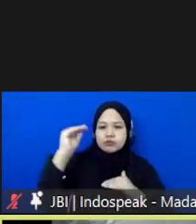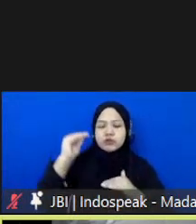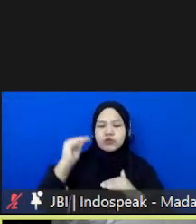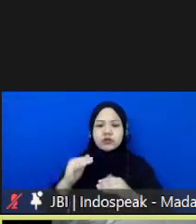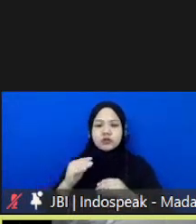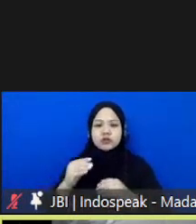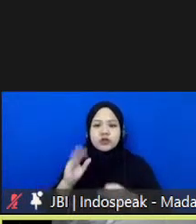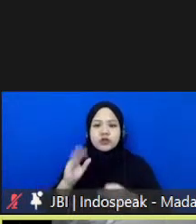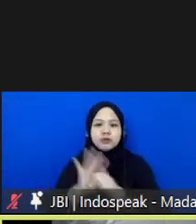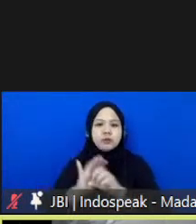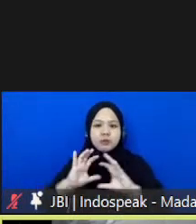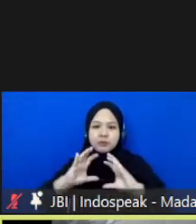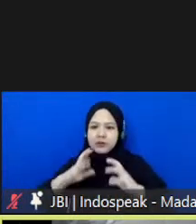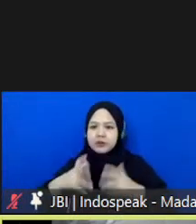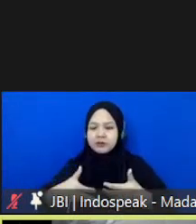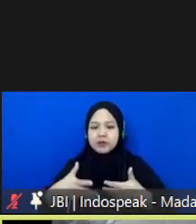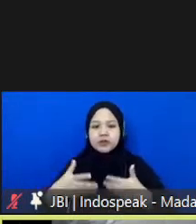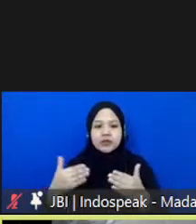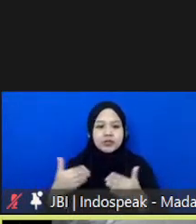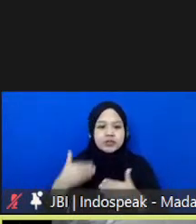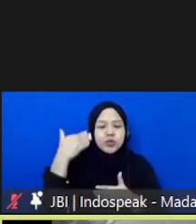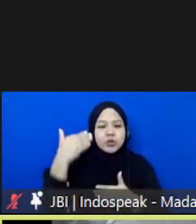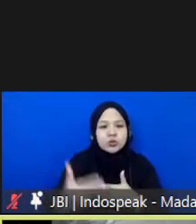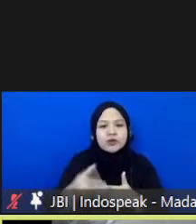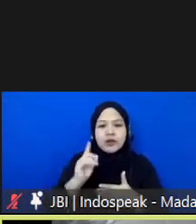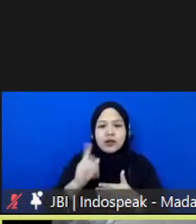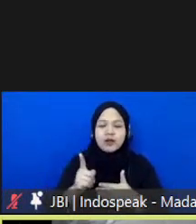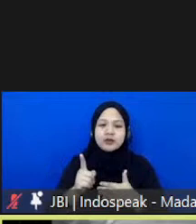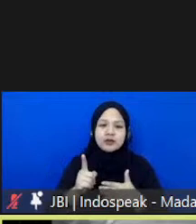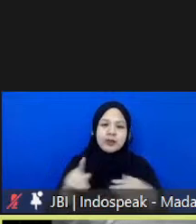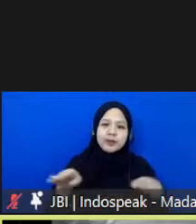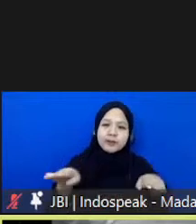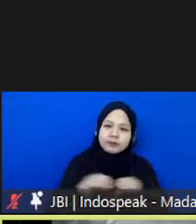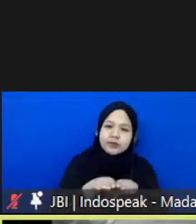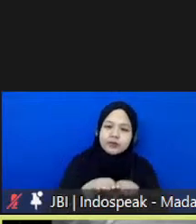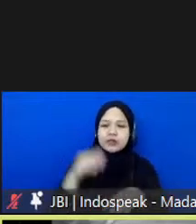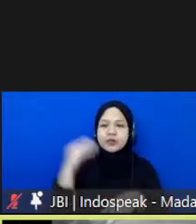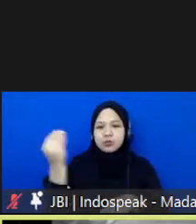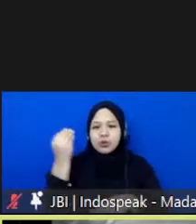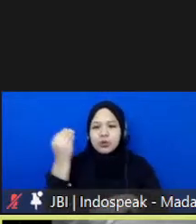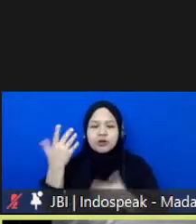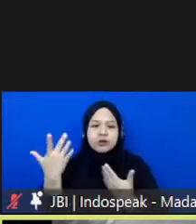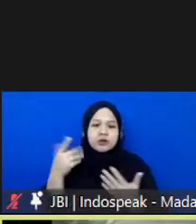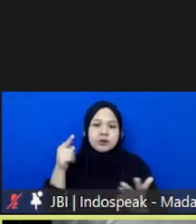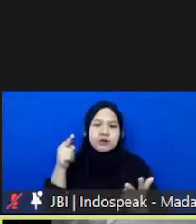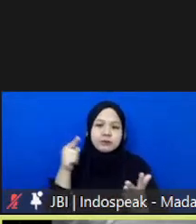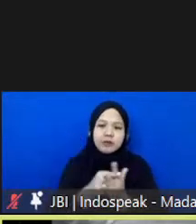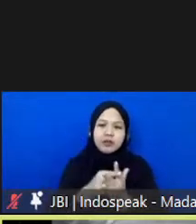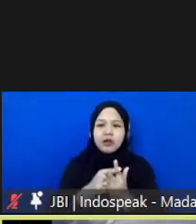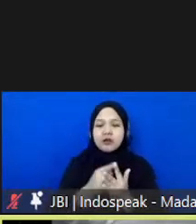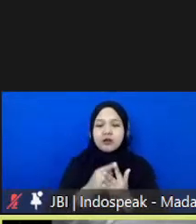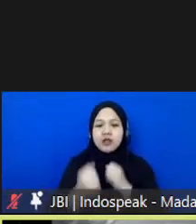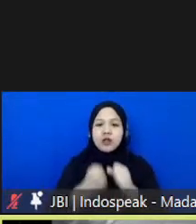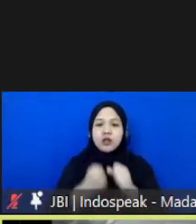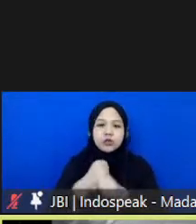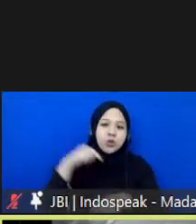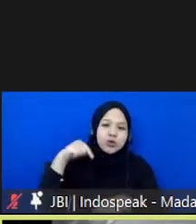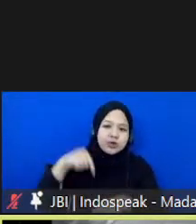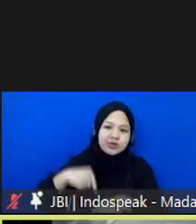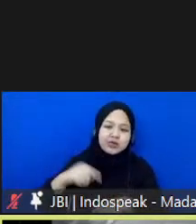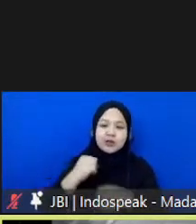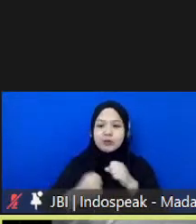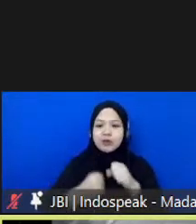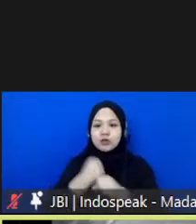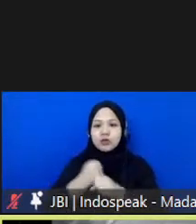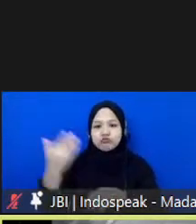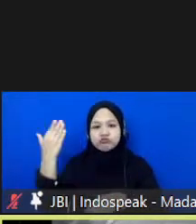And unfortunately, following the Pilkada, the holiday at the end of last year, and also a high